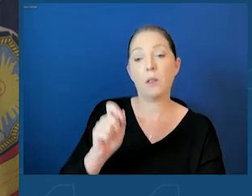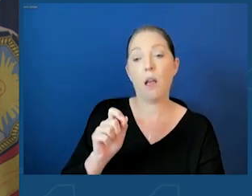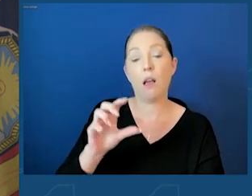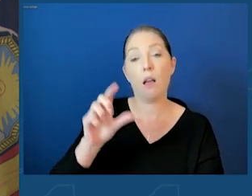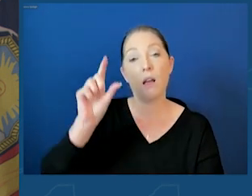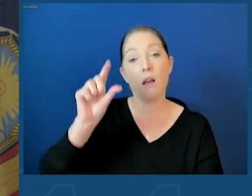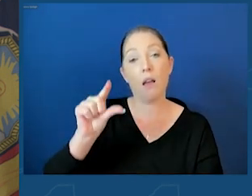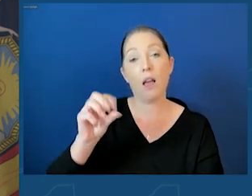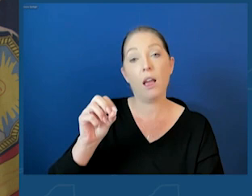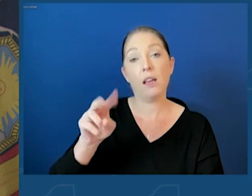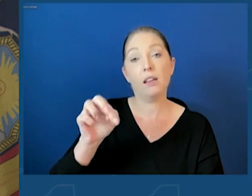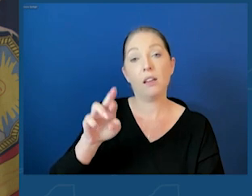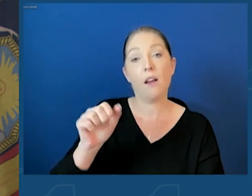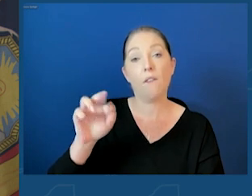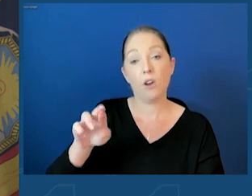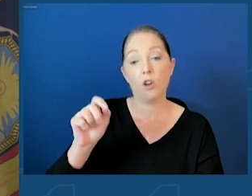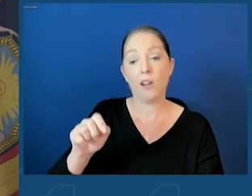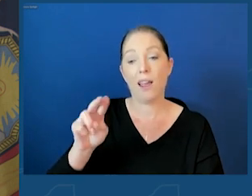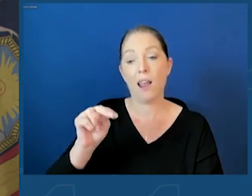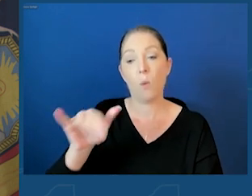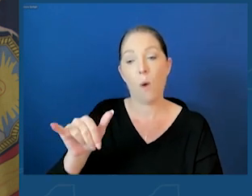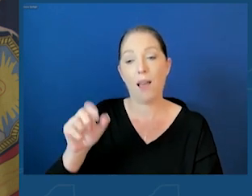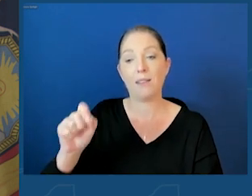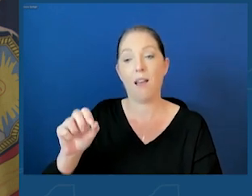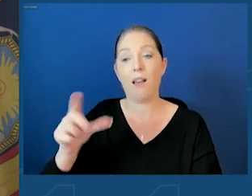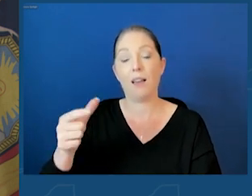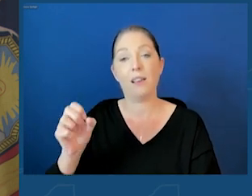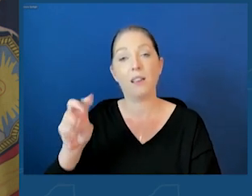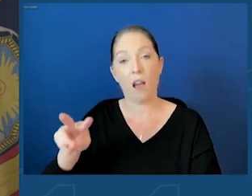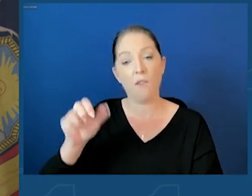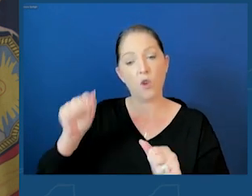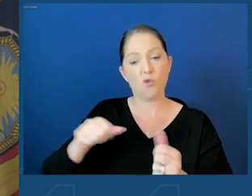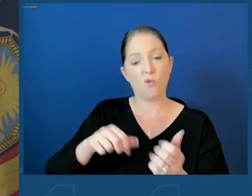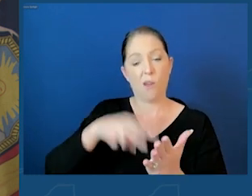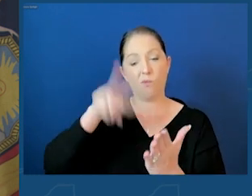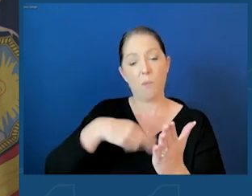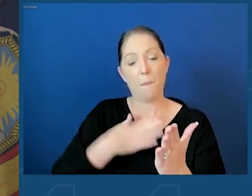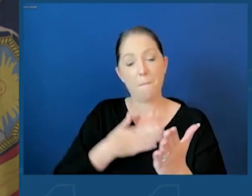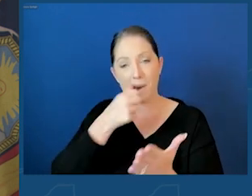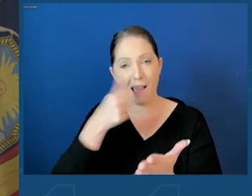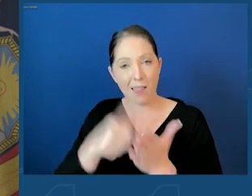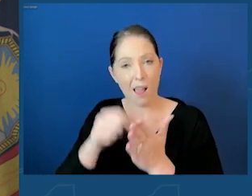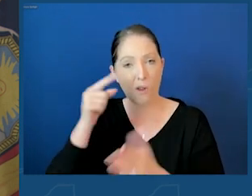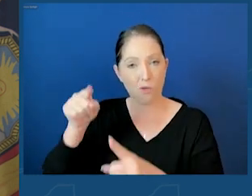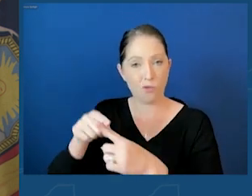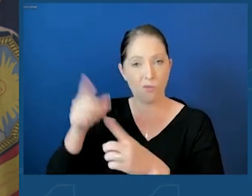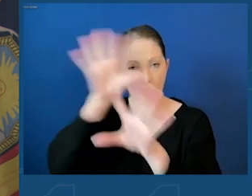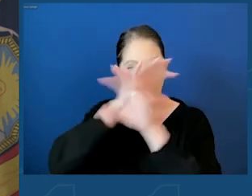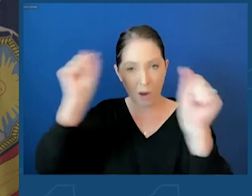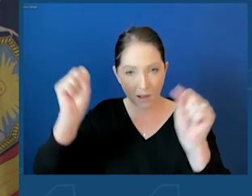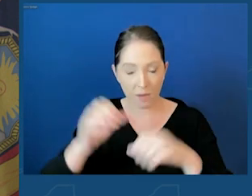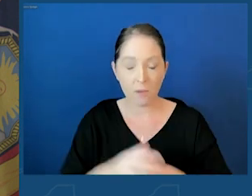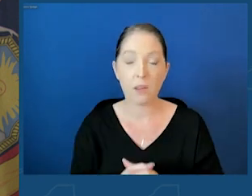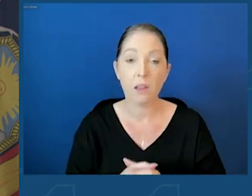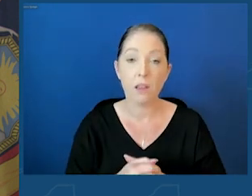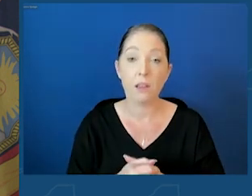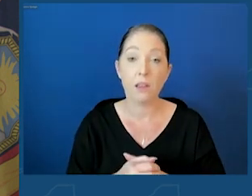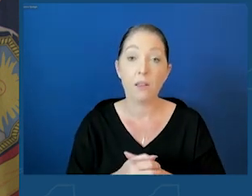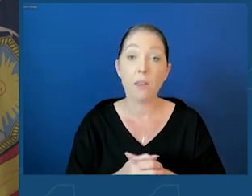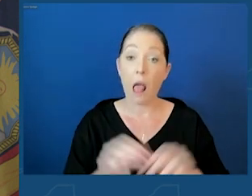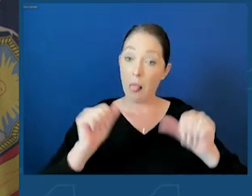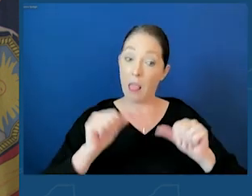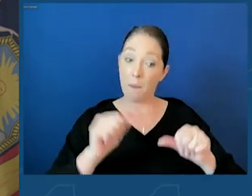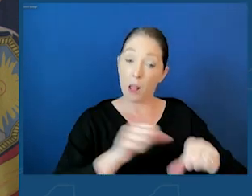www.governor.ny.gov. Not only will the ability to give them employment allow them to get through this crisis, it